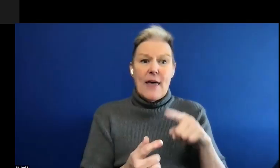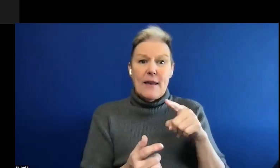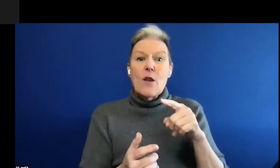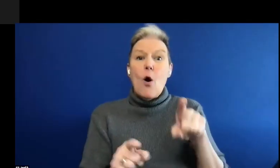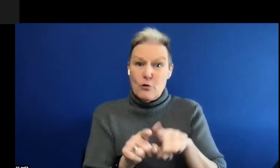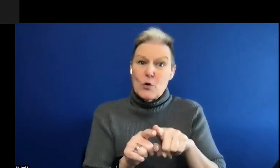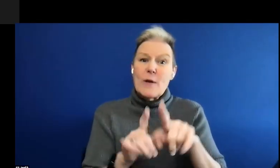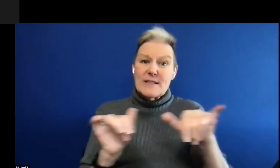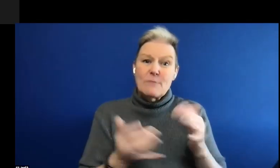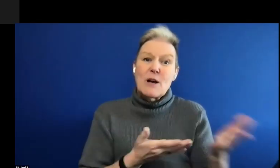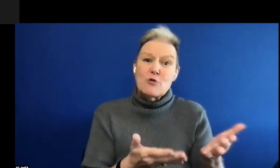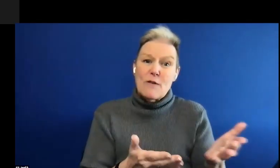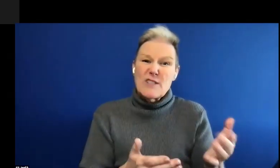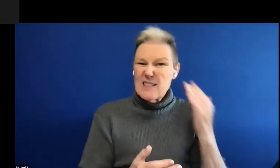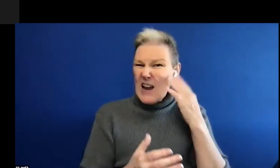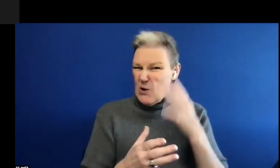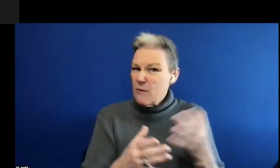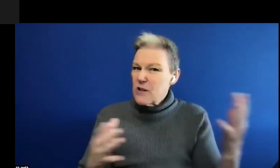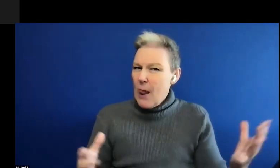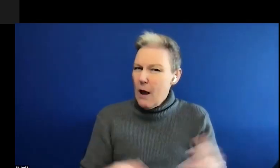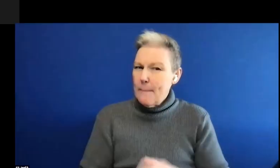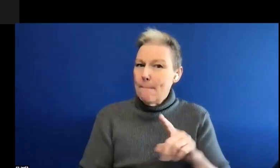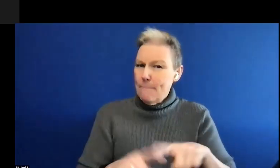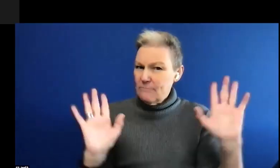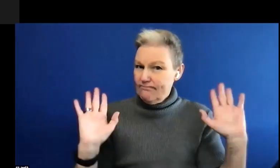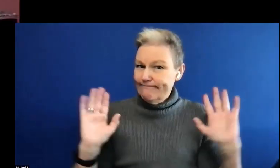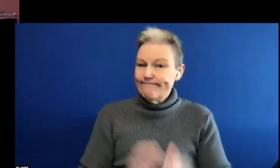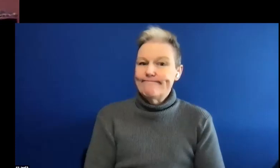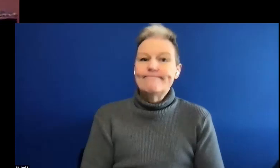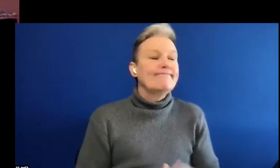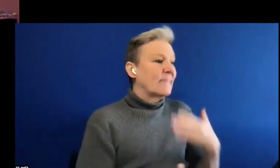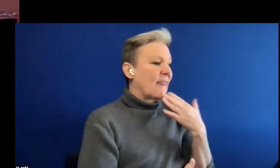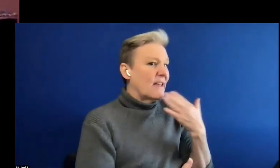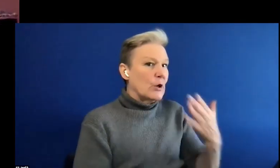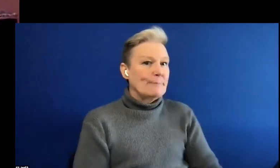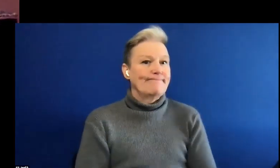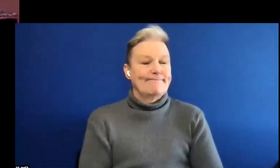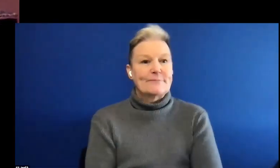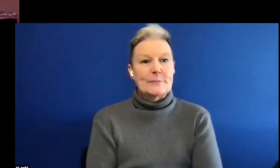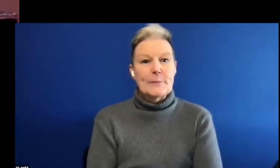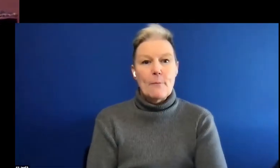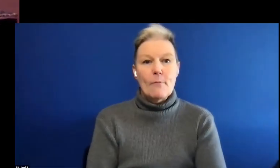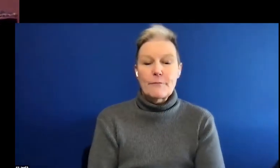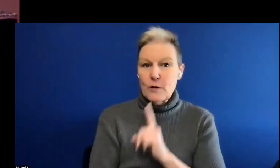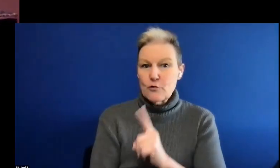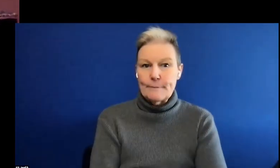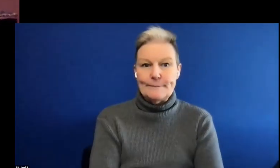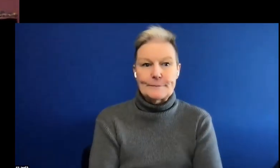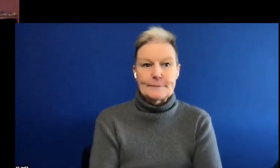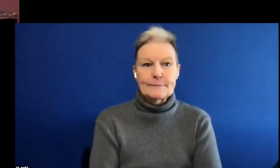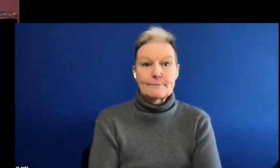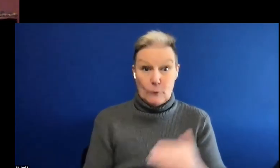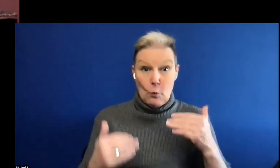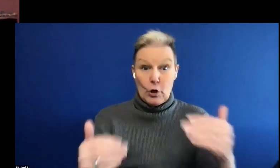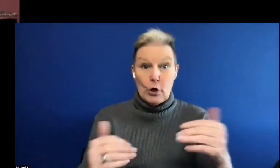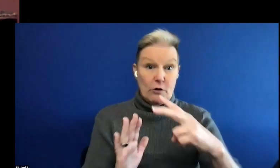services. So I know that was a lot, but Thank you. Thank you very much. Okay, we're gonna go ahead and